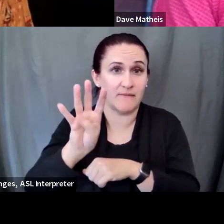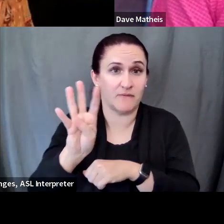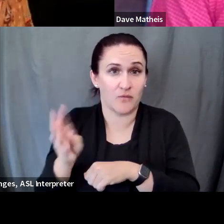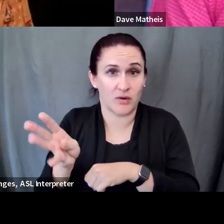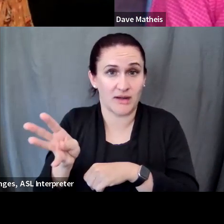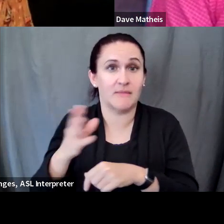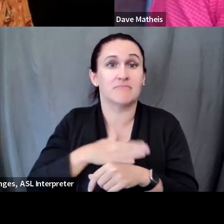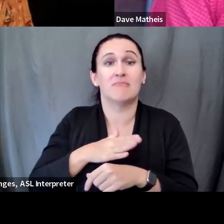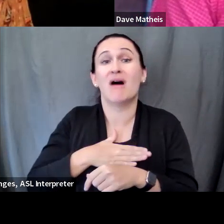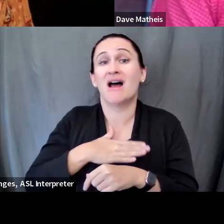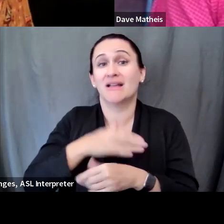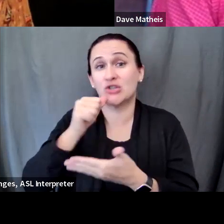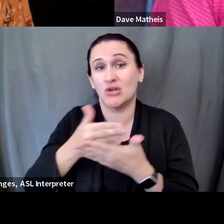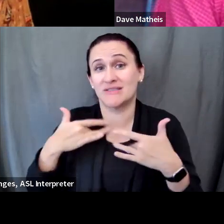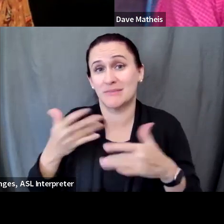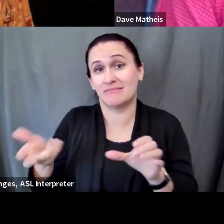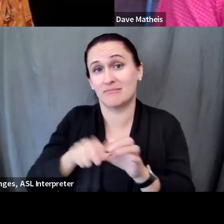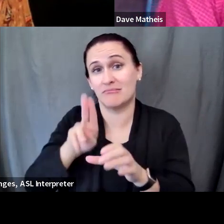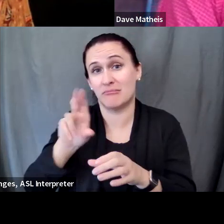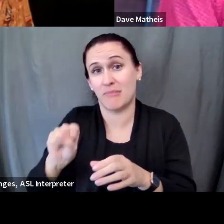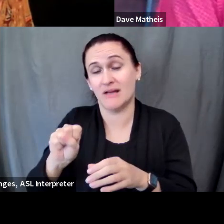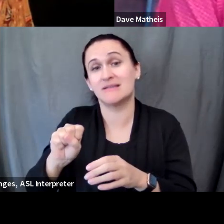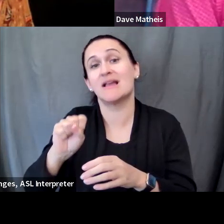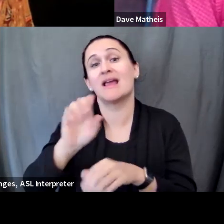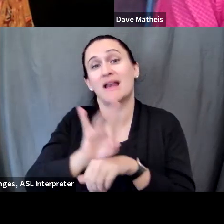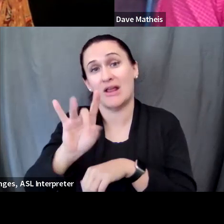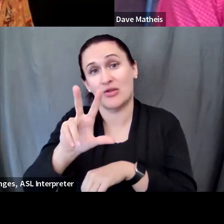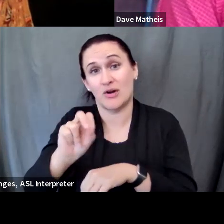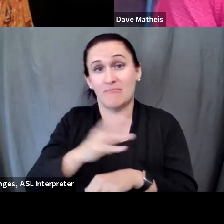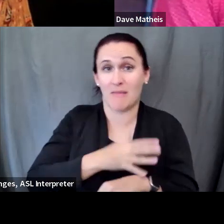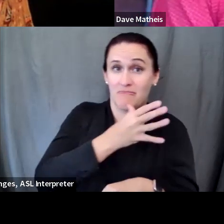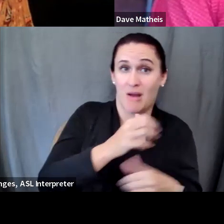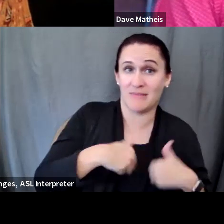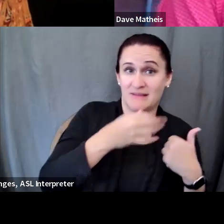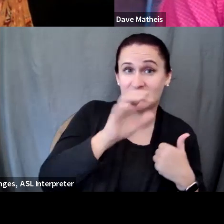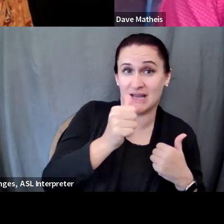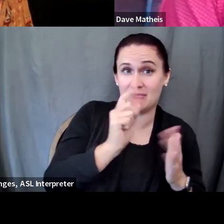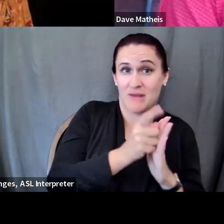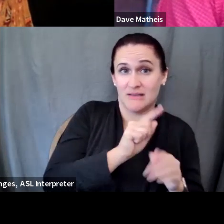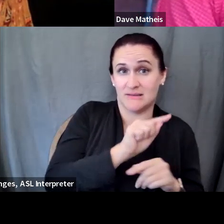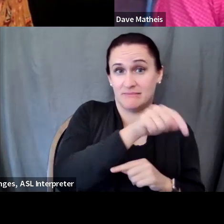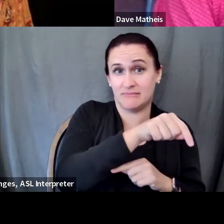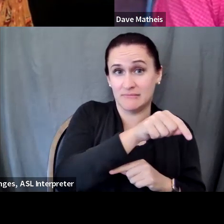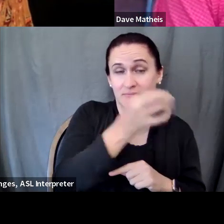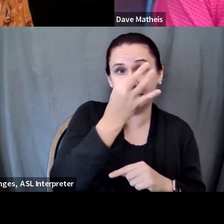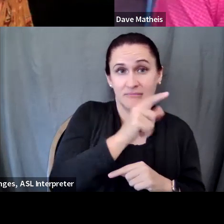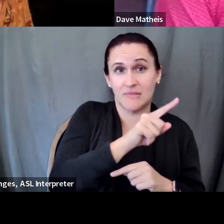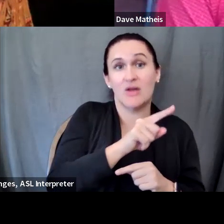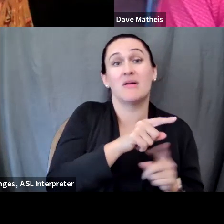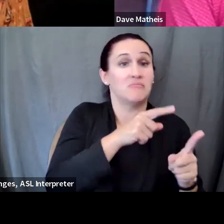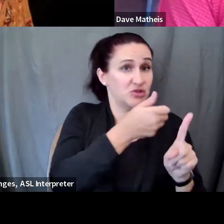bus at 8:30. My mom was 10 minutes away. My mom was one of those natural supports that if something